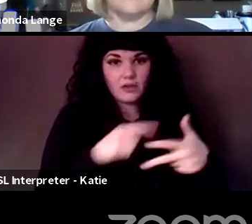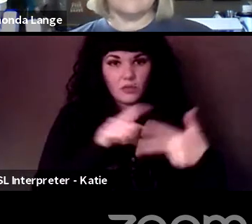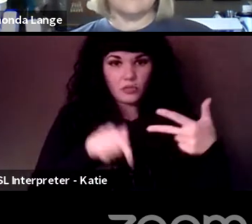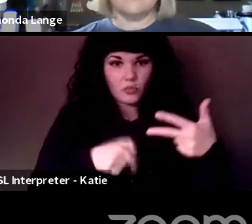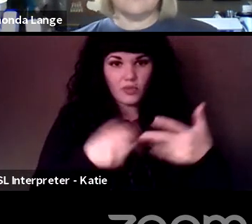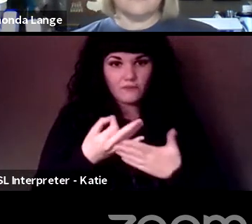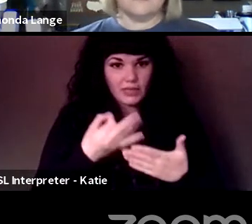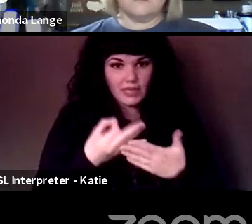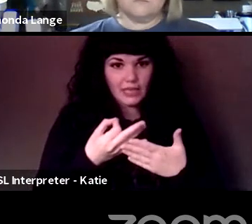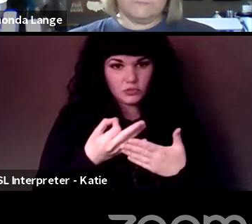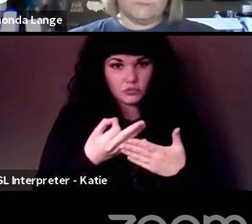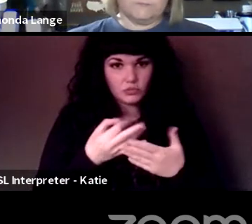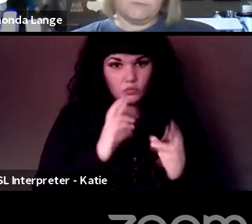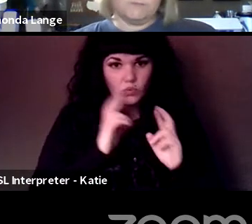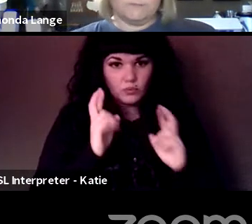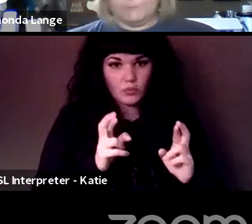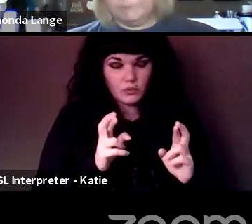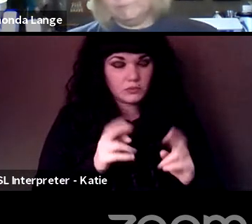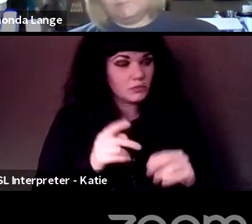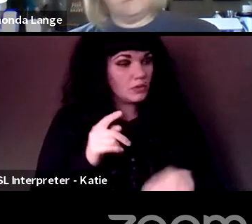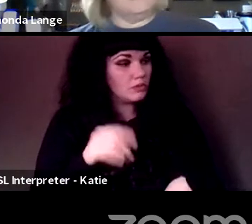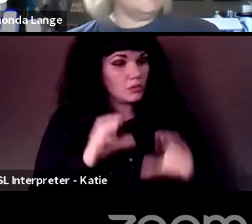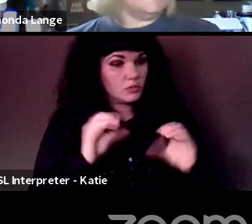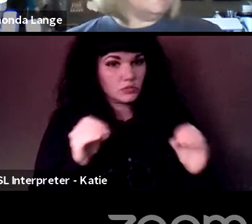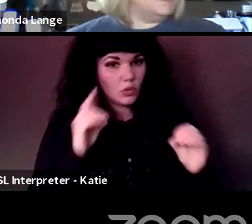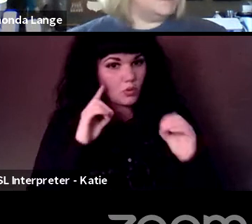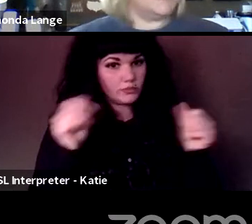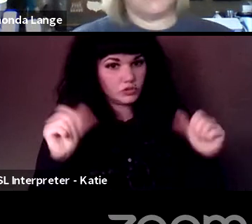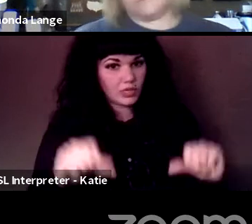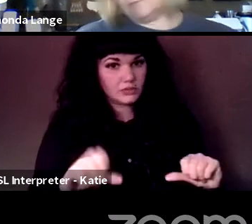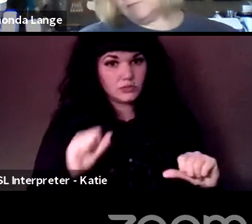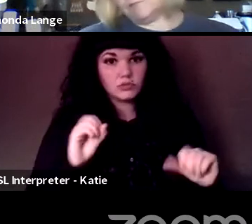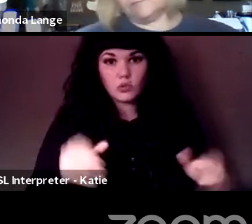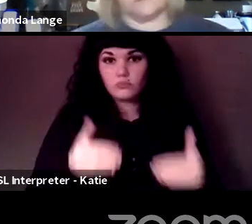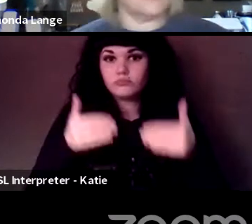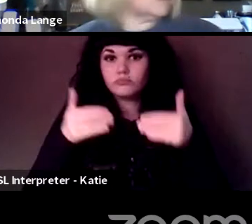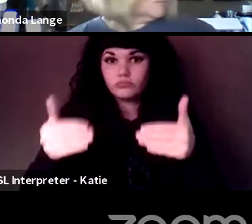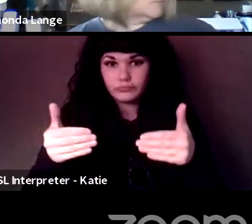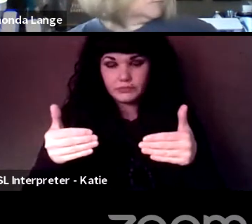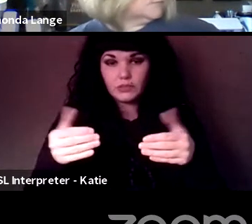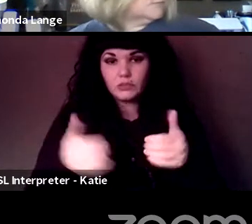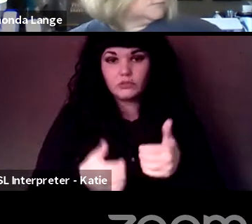Hearing no objection, please proceed, Director Hammersmith.